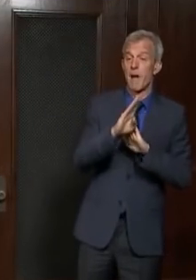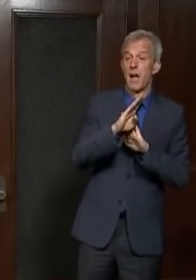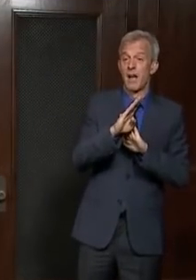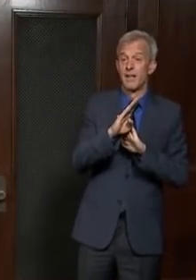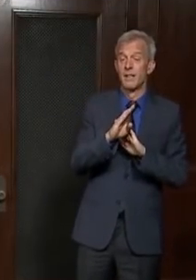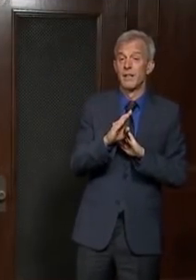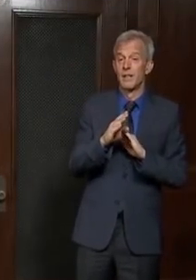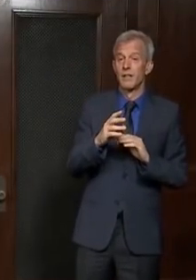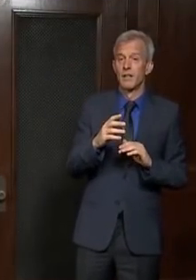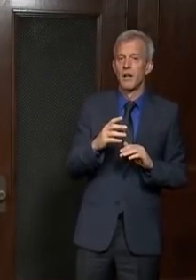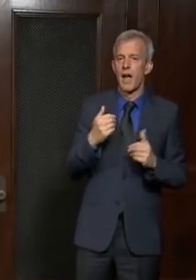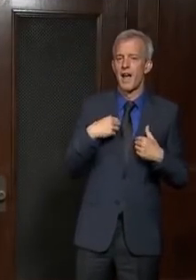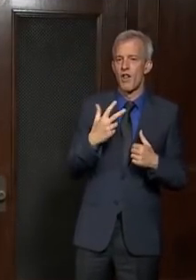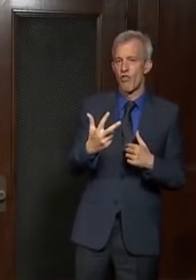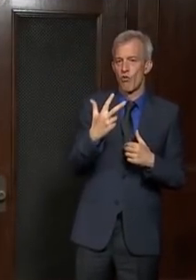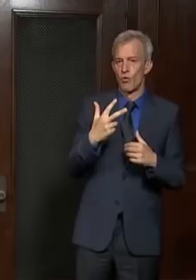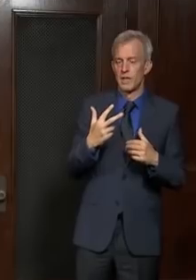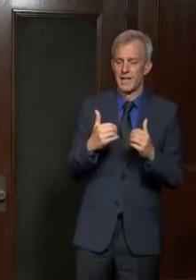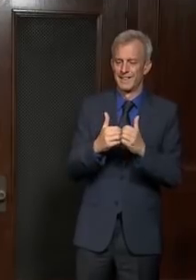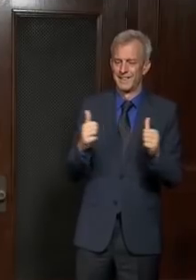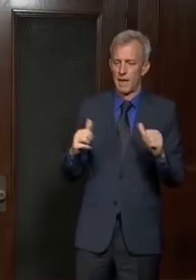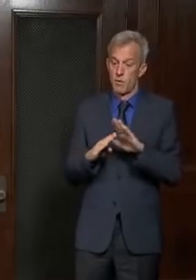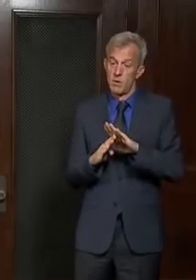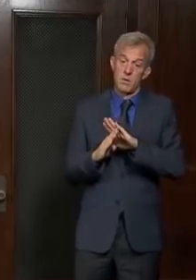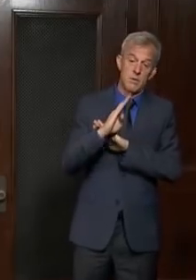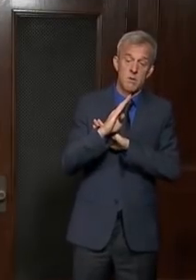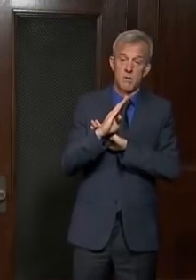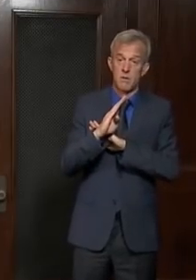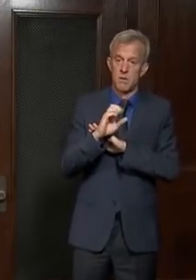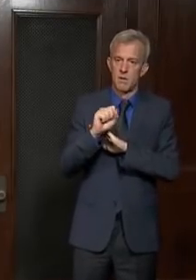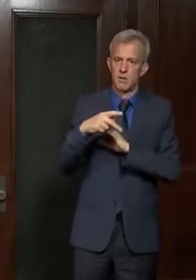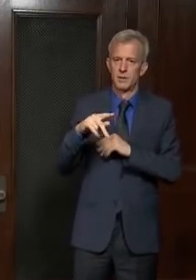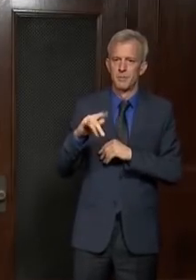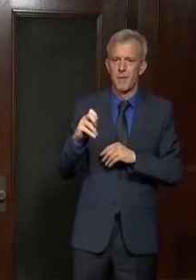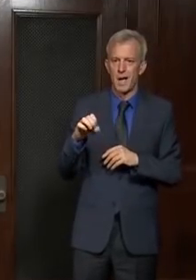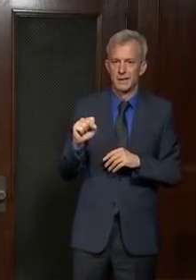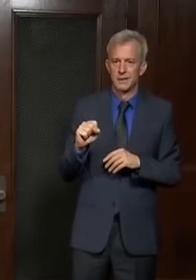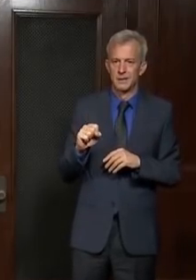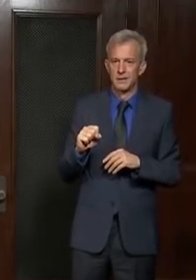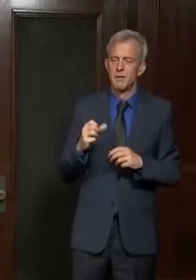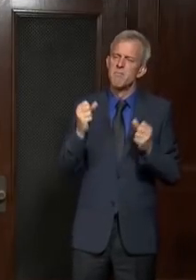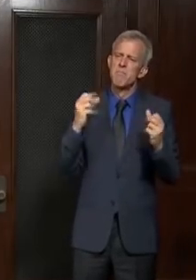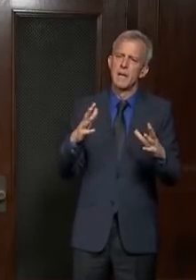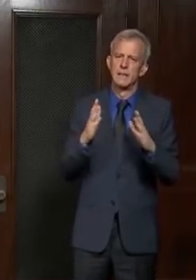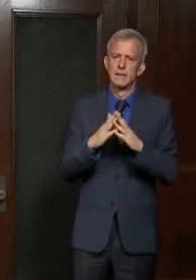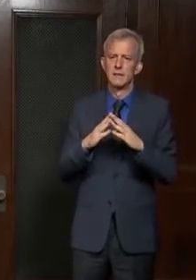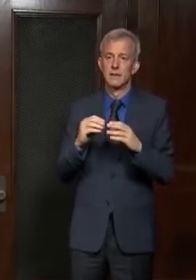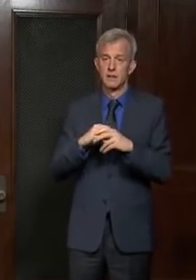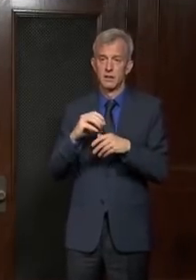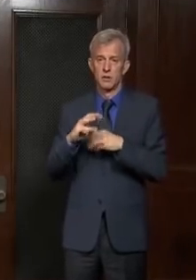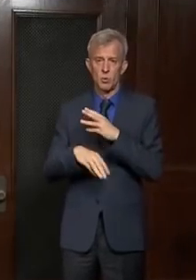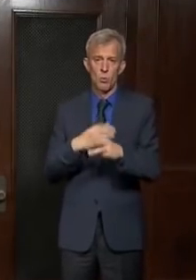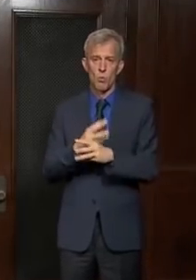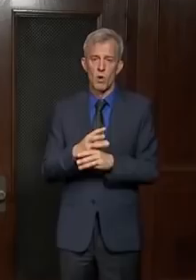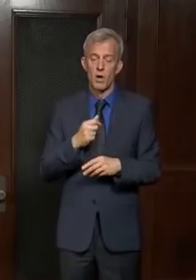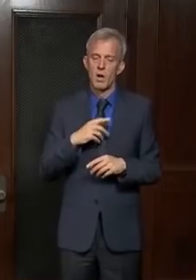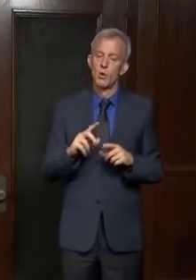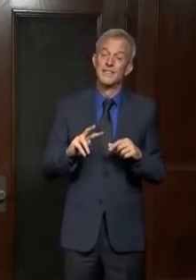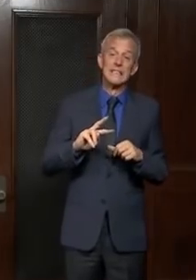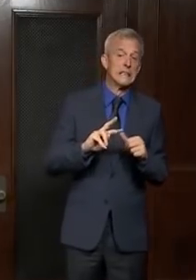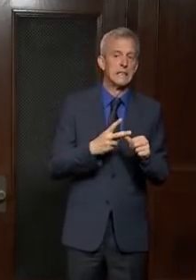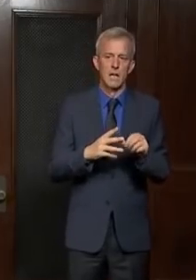but 3 separate spikes. In many cities and countries across the globe, it was the second spike that was the most